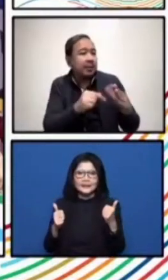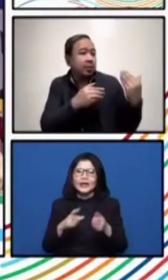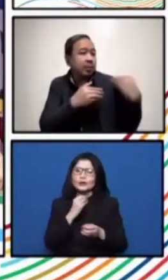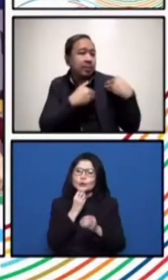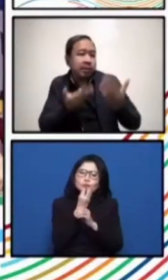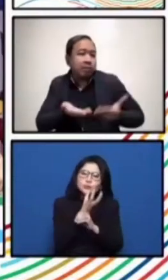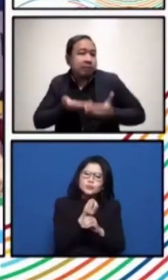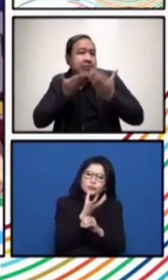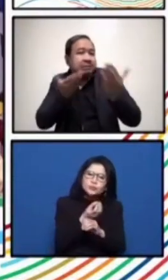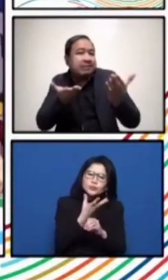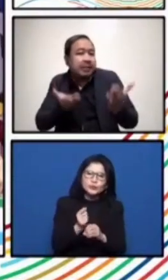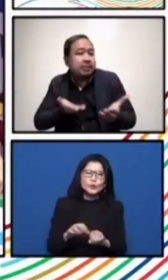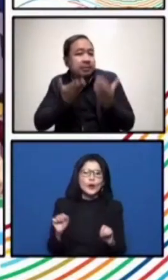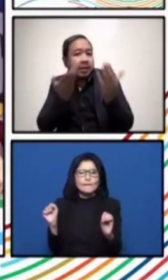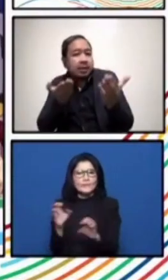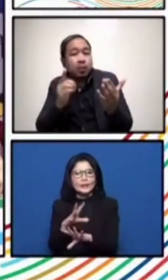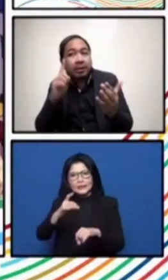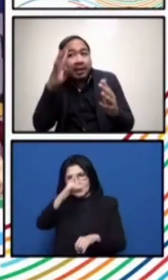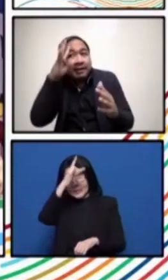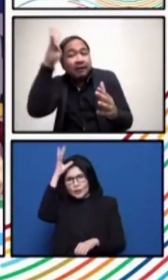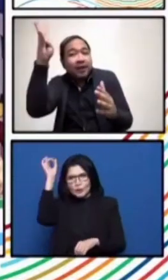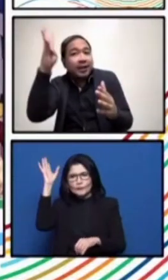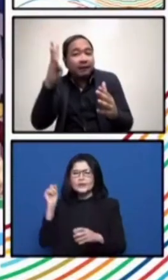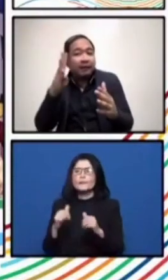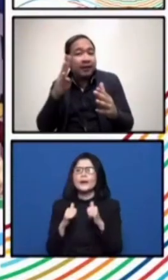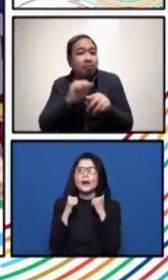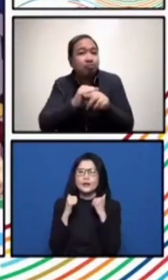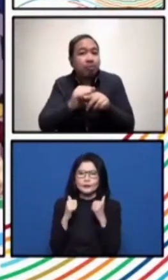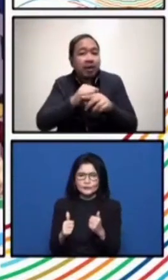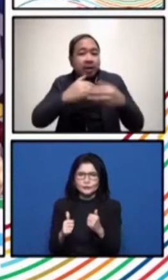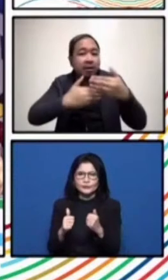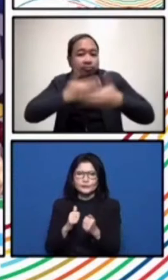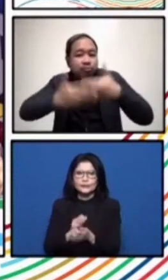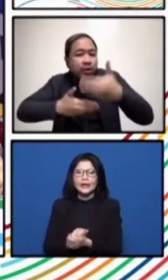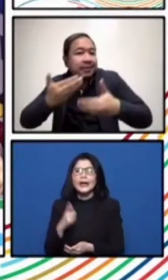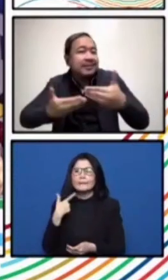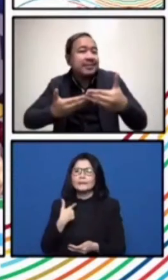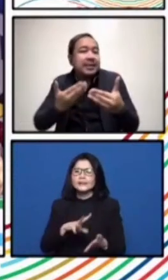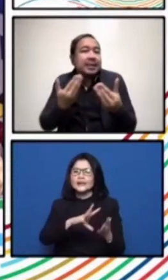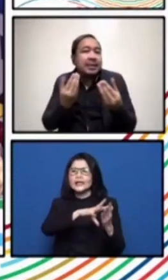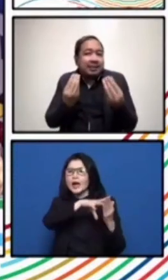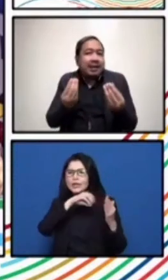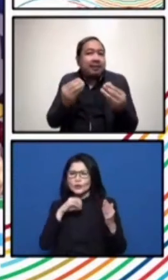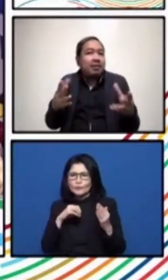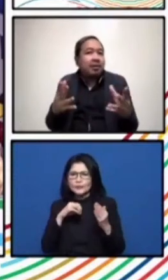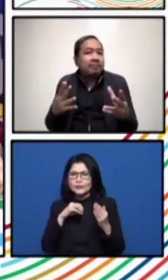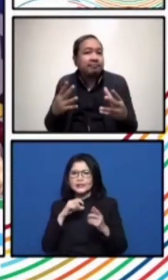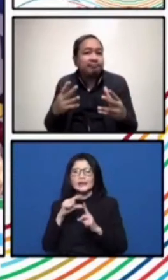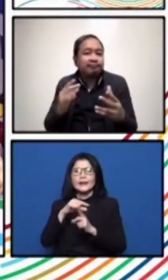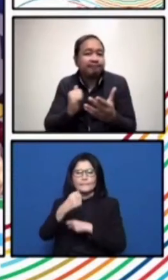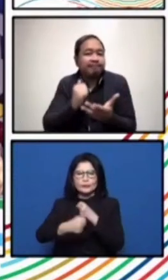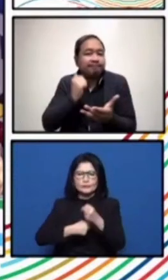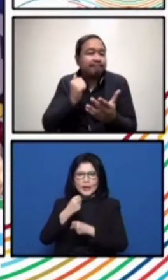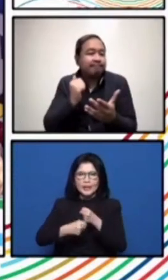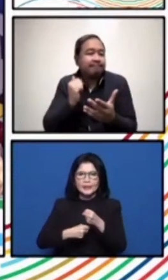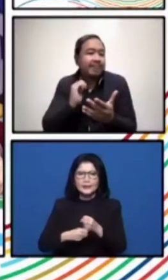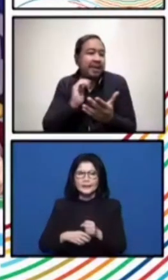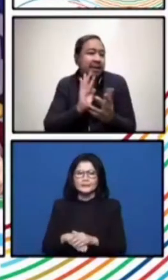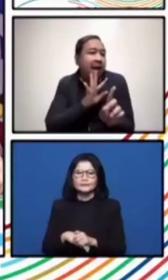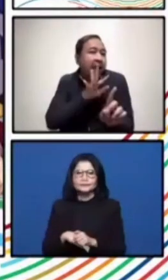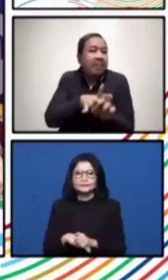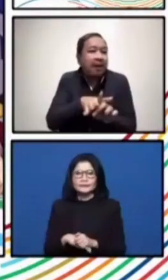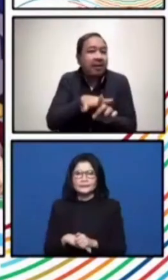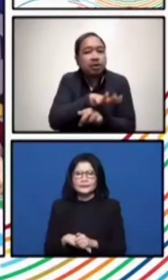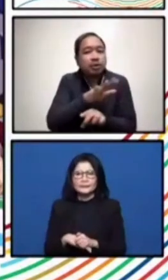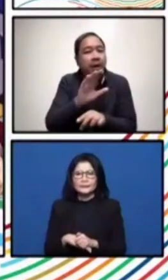Innovative practice the company can really adopt if I were to just look outside of Wipro of course uh like again Santa mon theme was